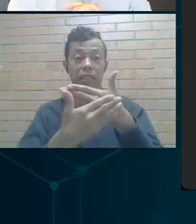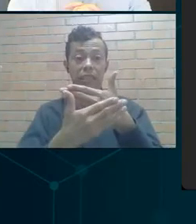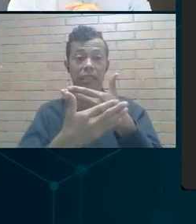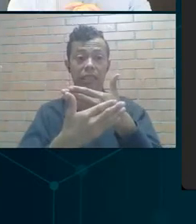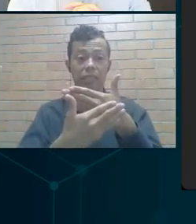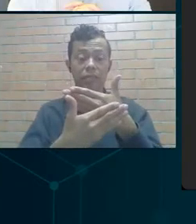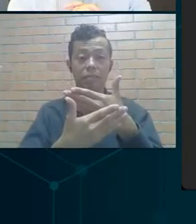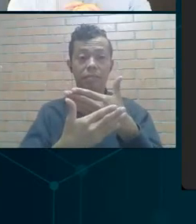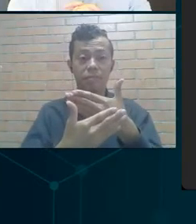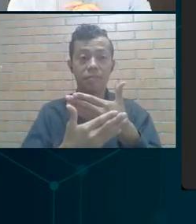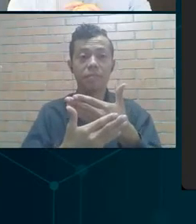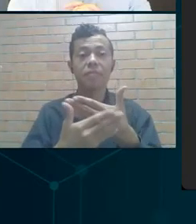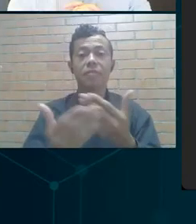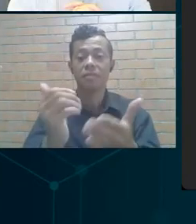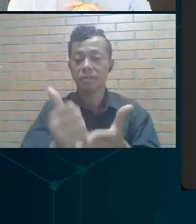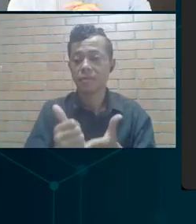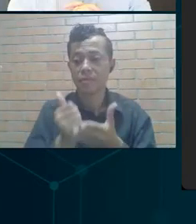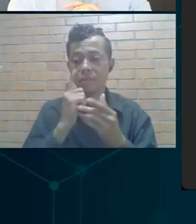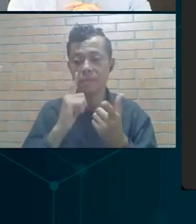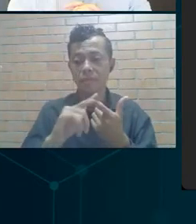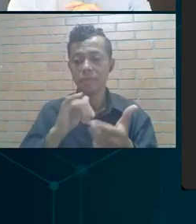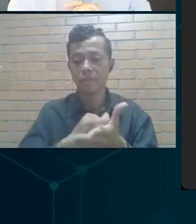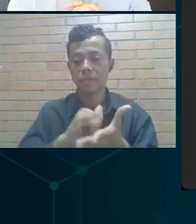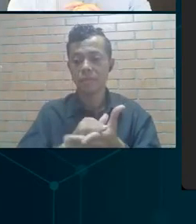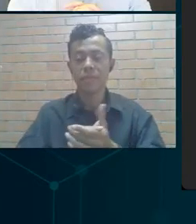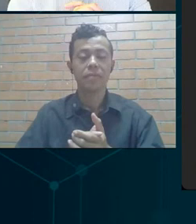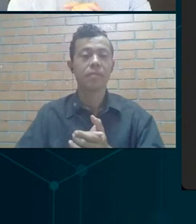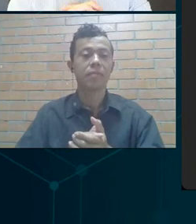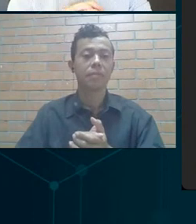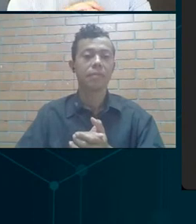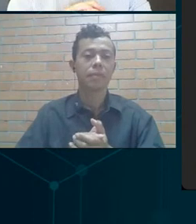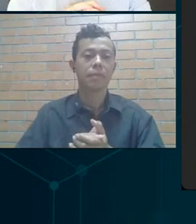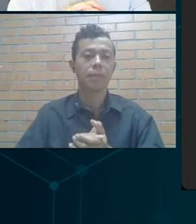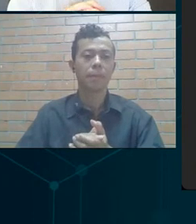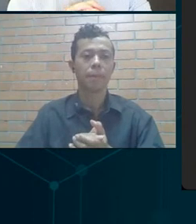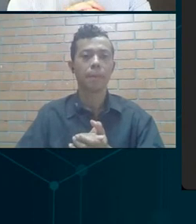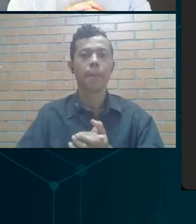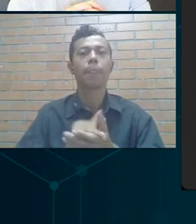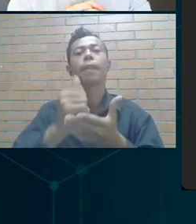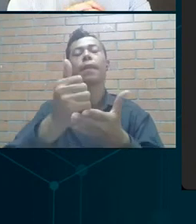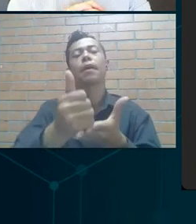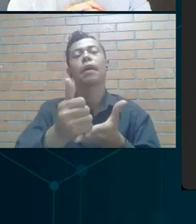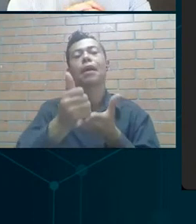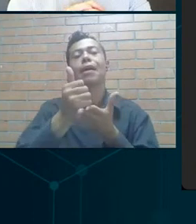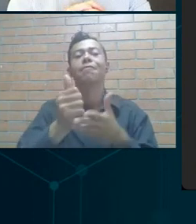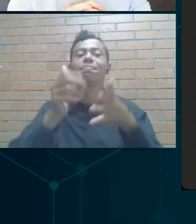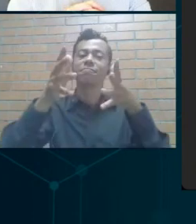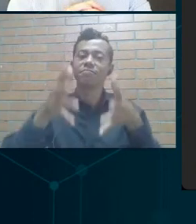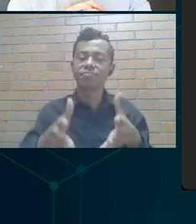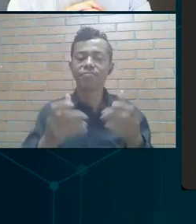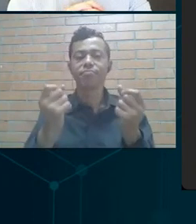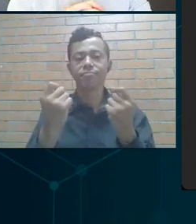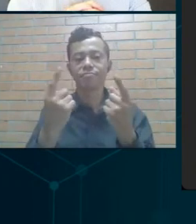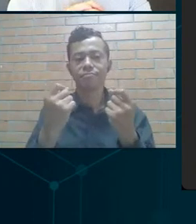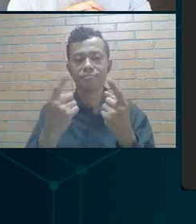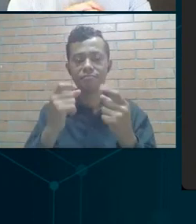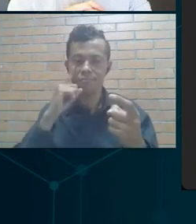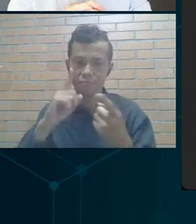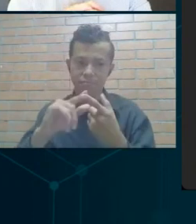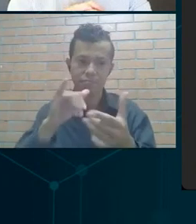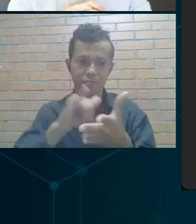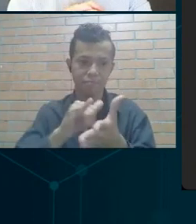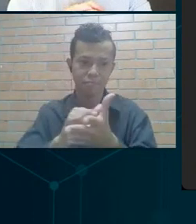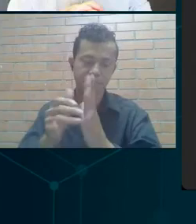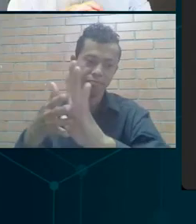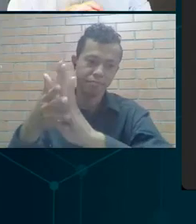investment because they figured out how to interface with their customers and give their customers a really amazing